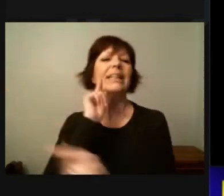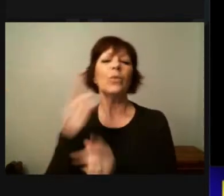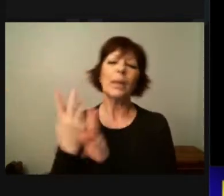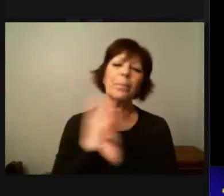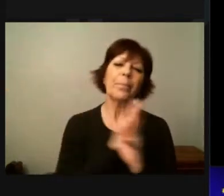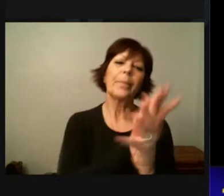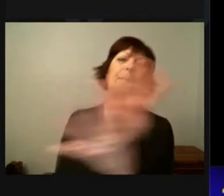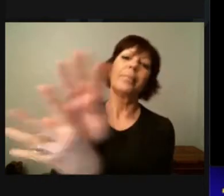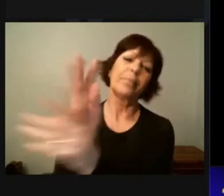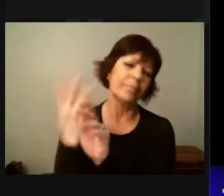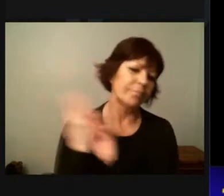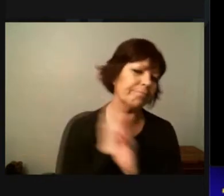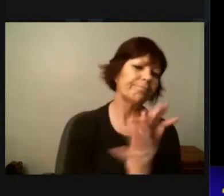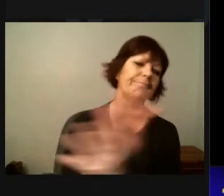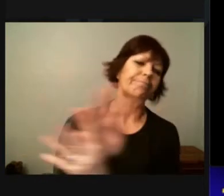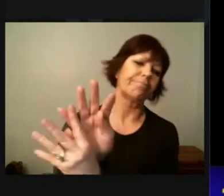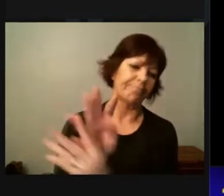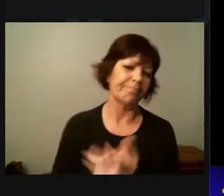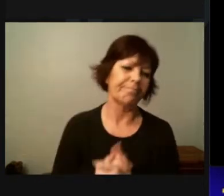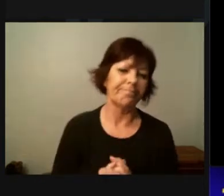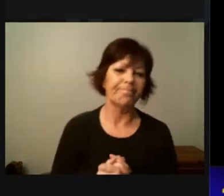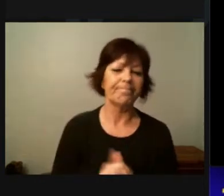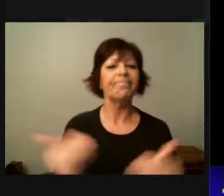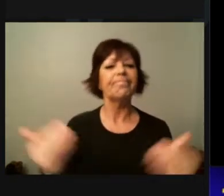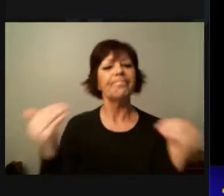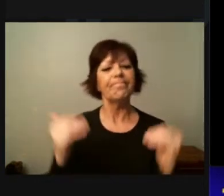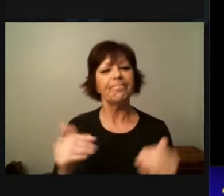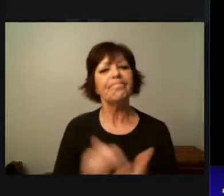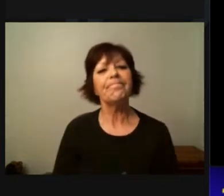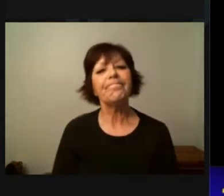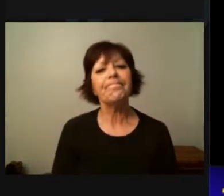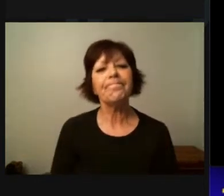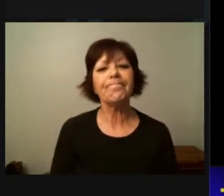going of the building. Next slide, please.